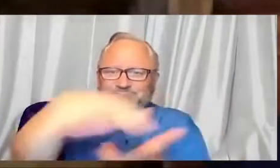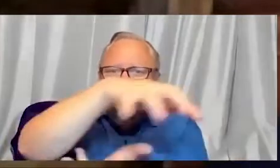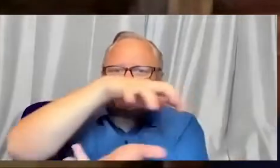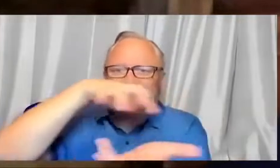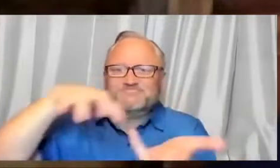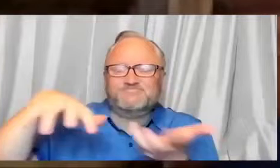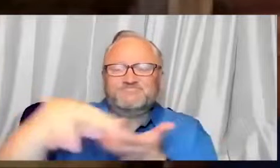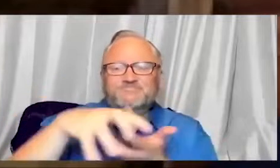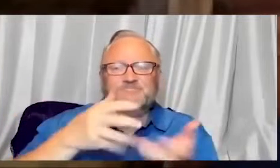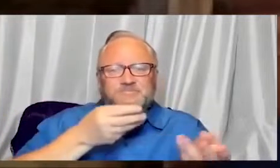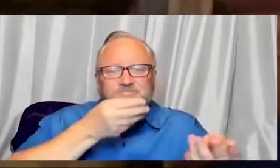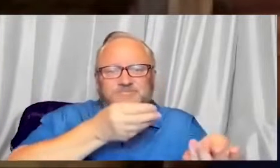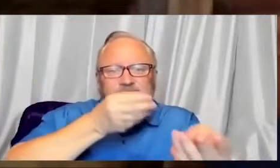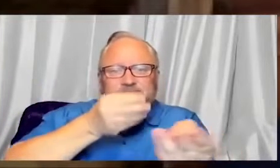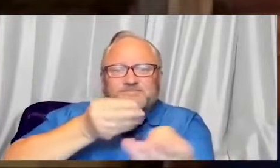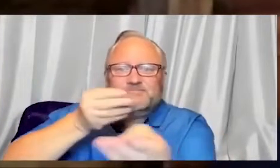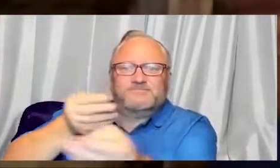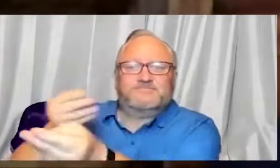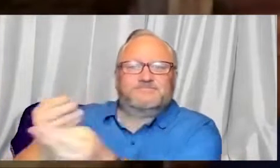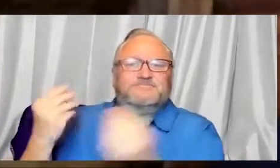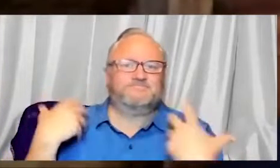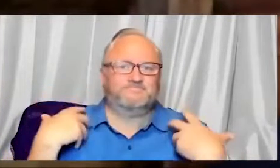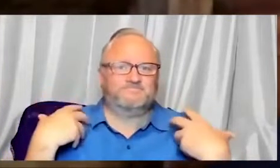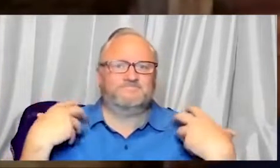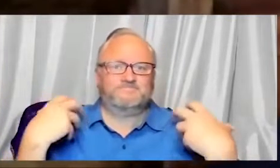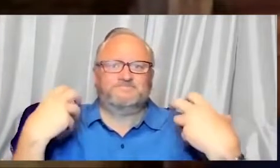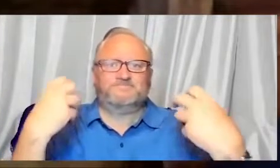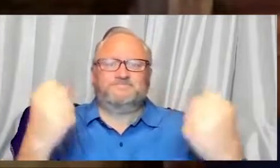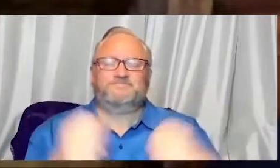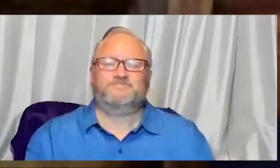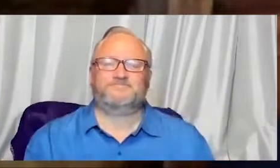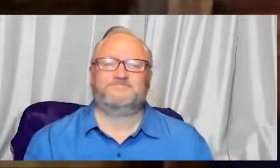nourish and heal.